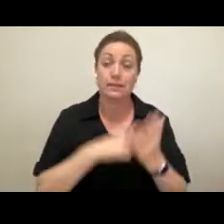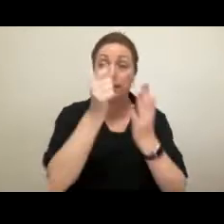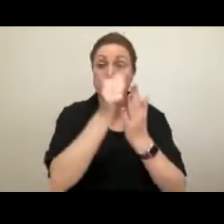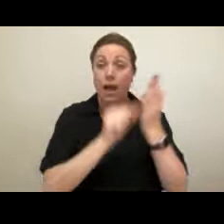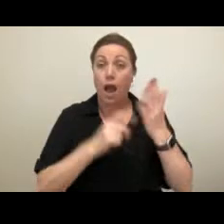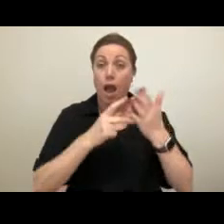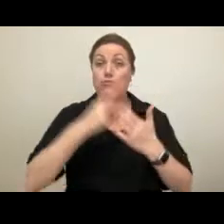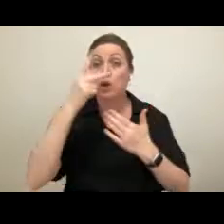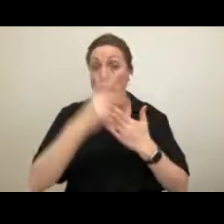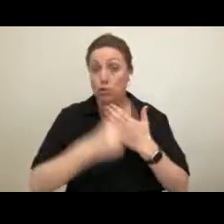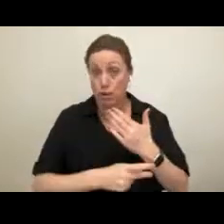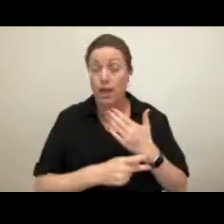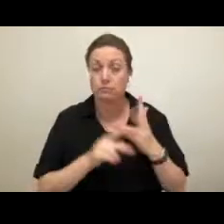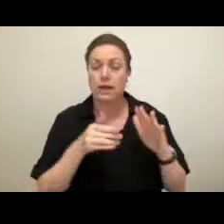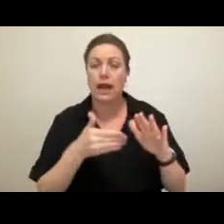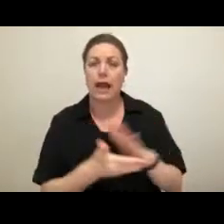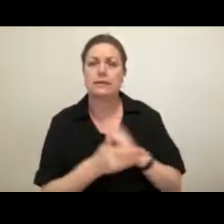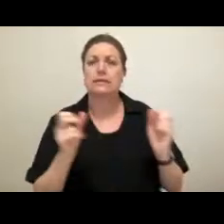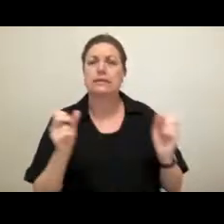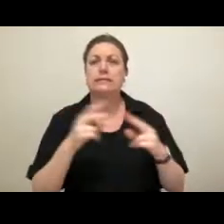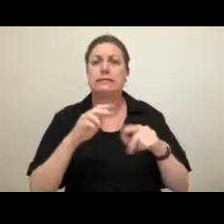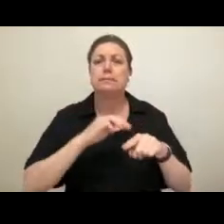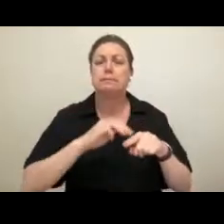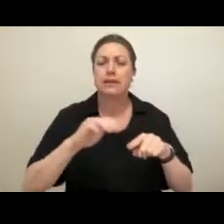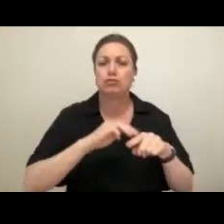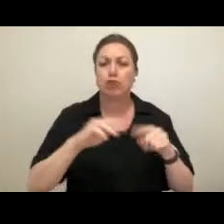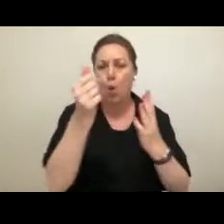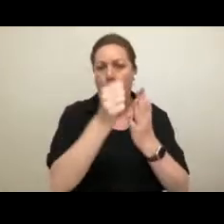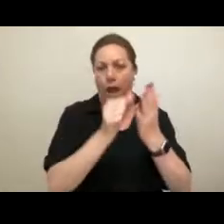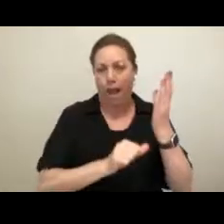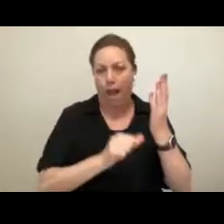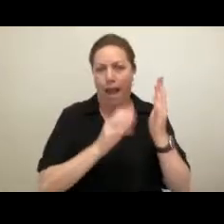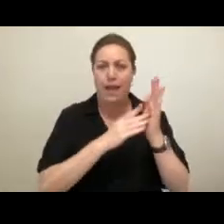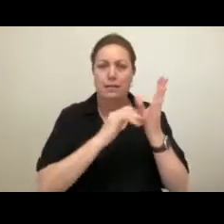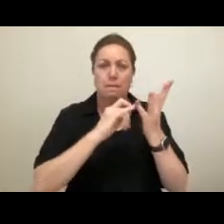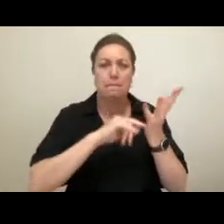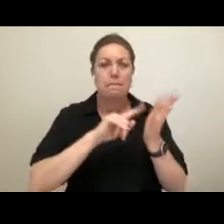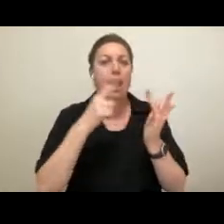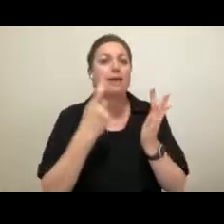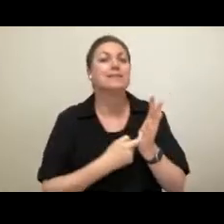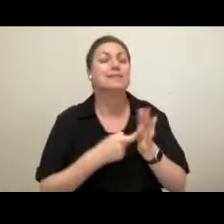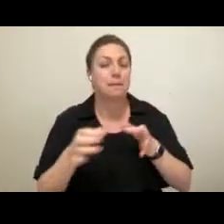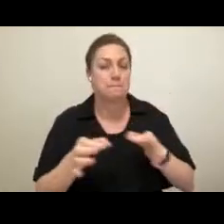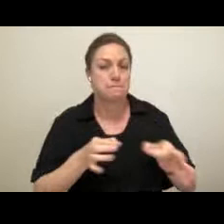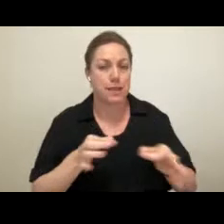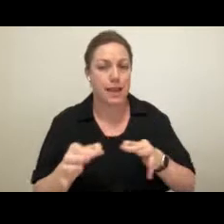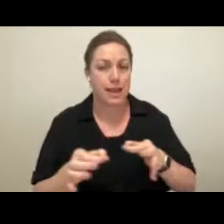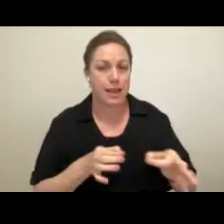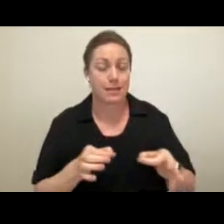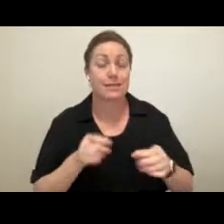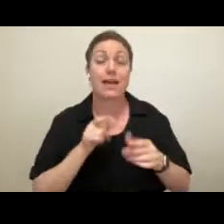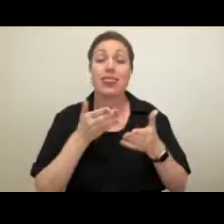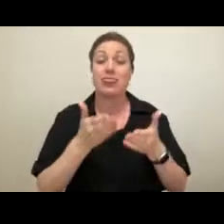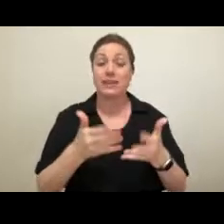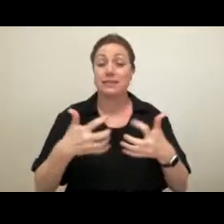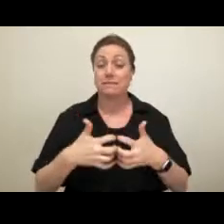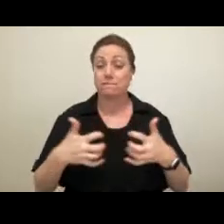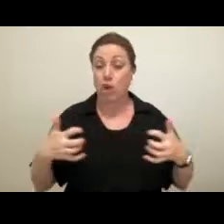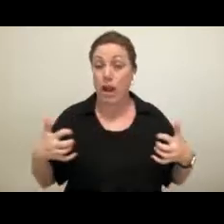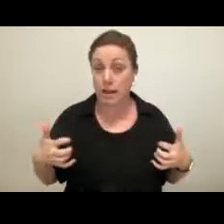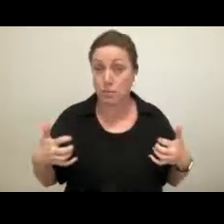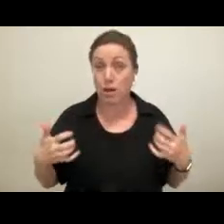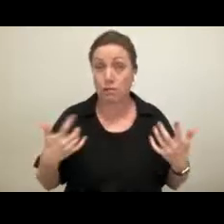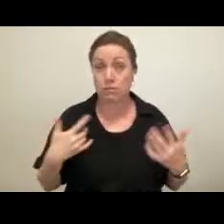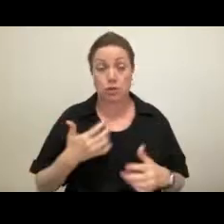Master Plan. This is an overarching framework, and it outlines the vision, the objectives, processes,